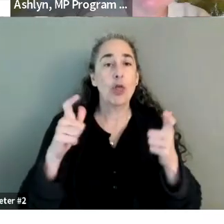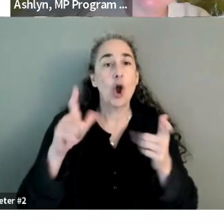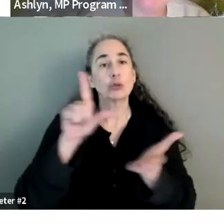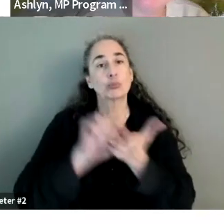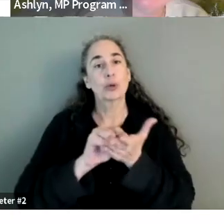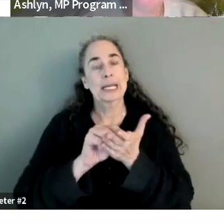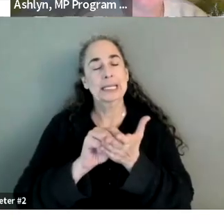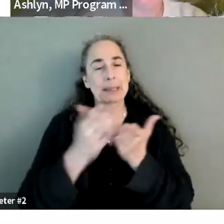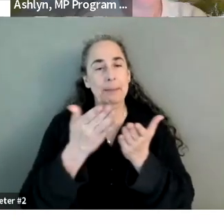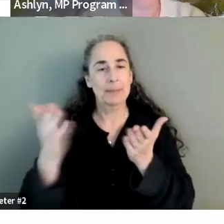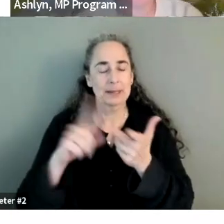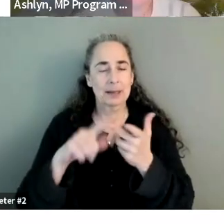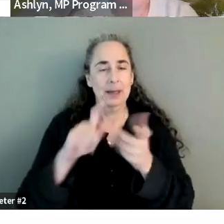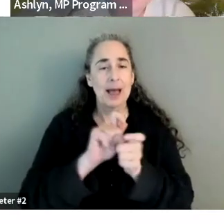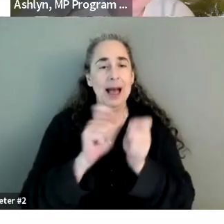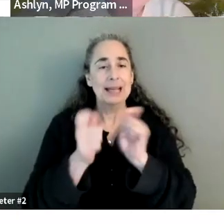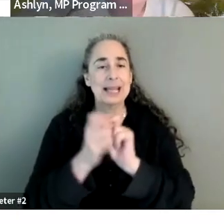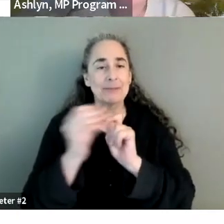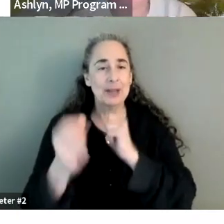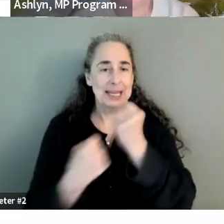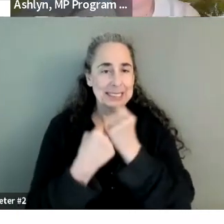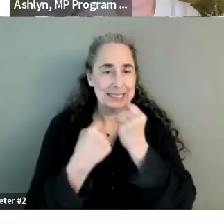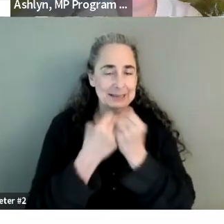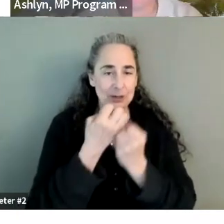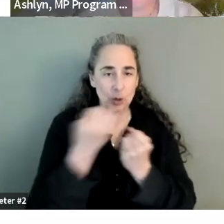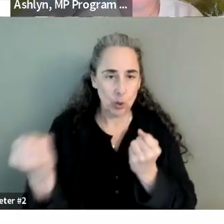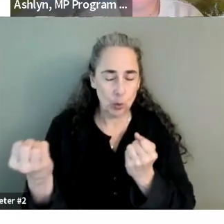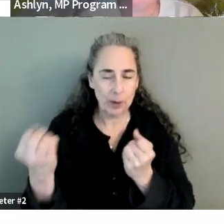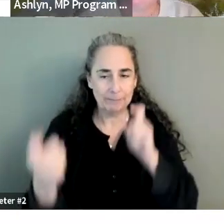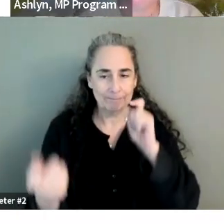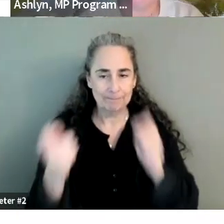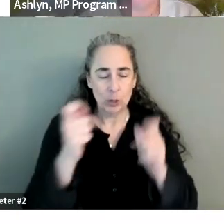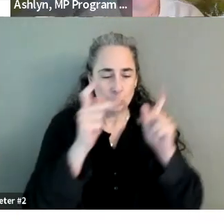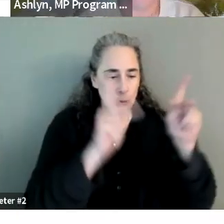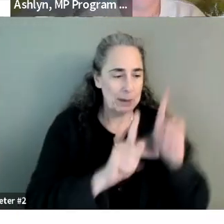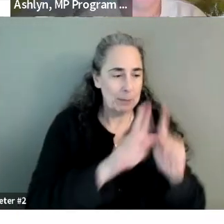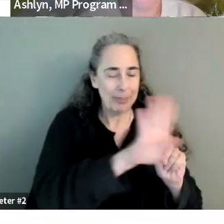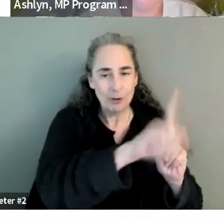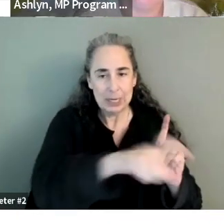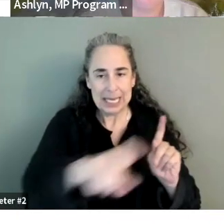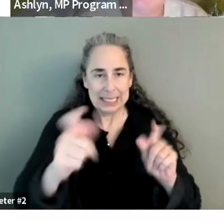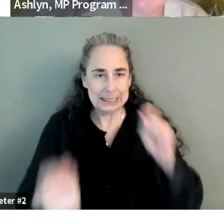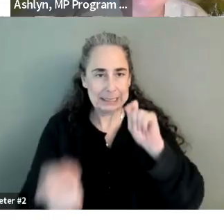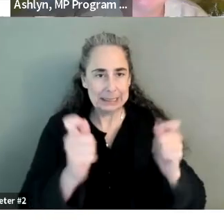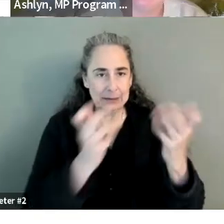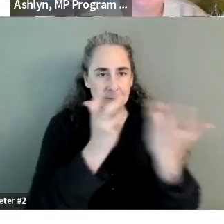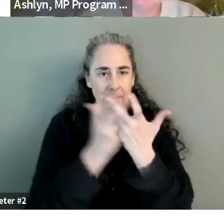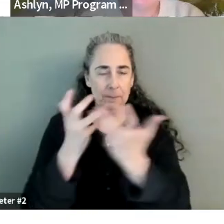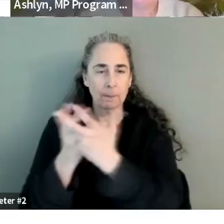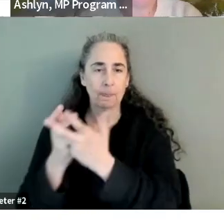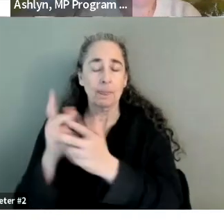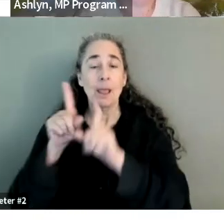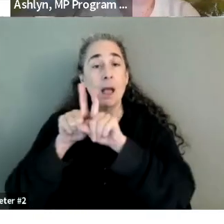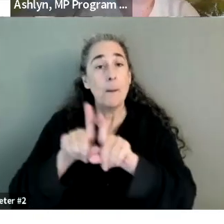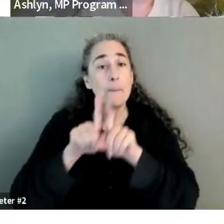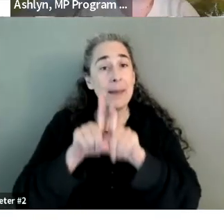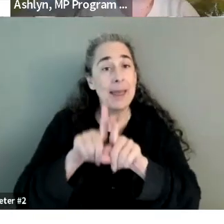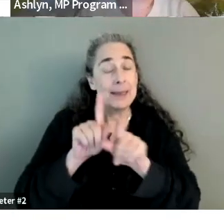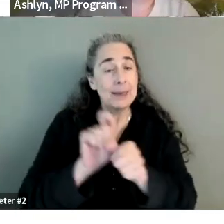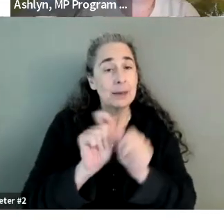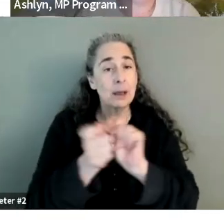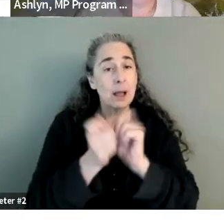materials, adaptive and assistive equipment tailored to individual needs, companion